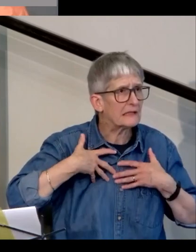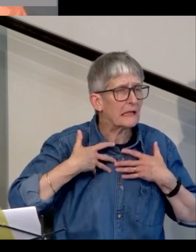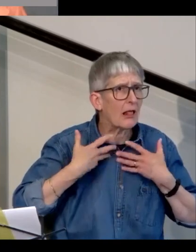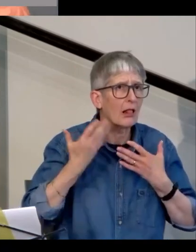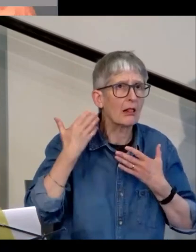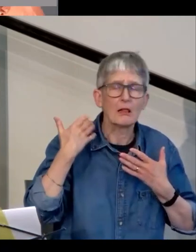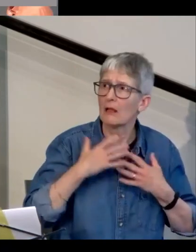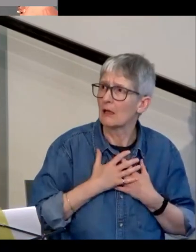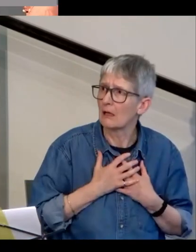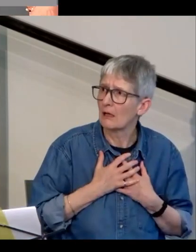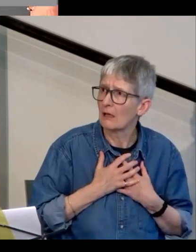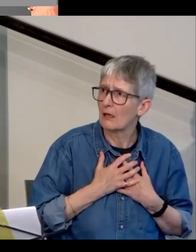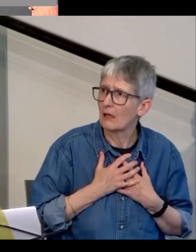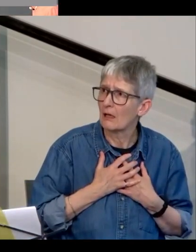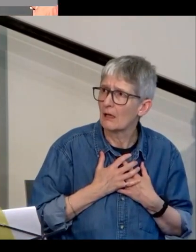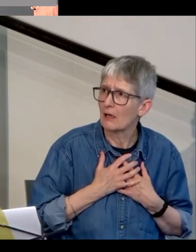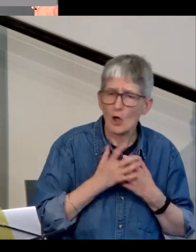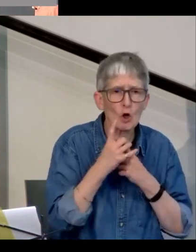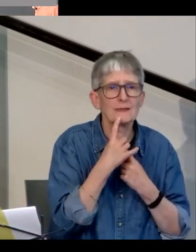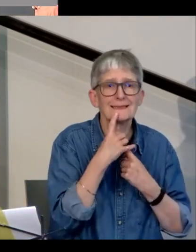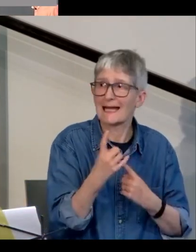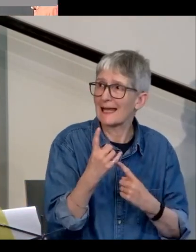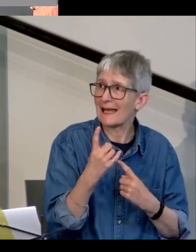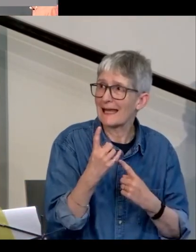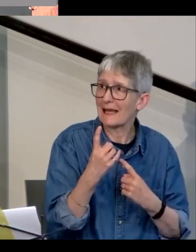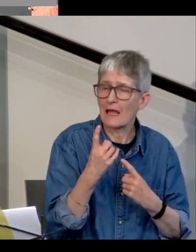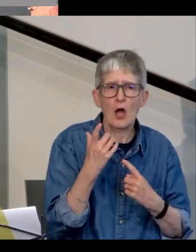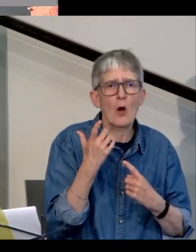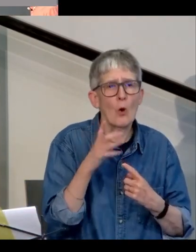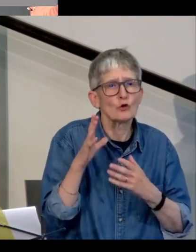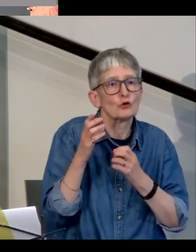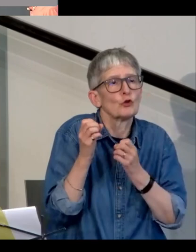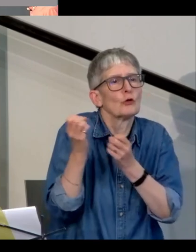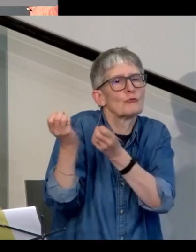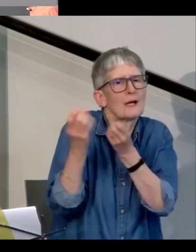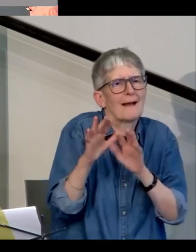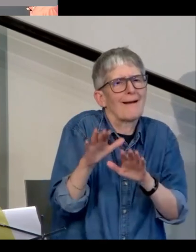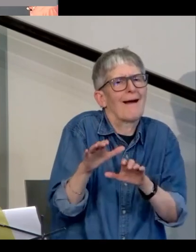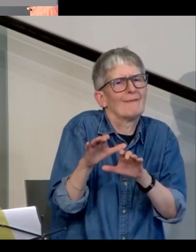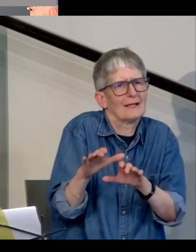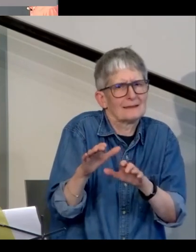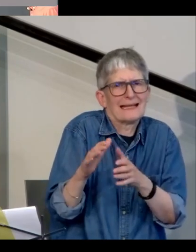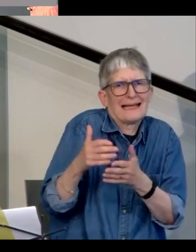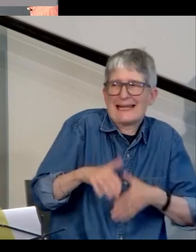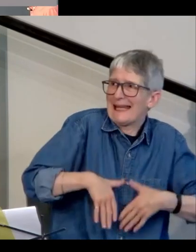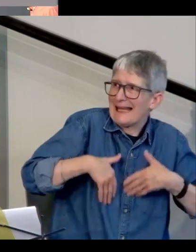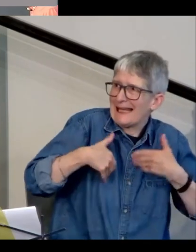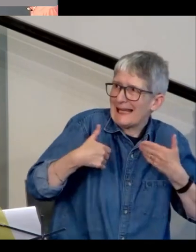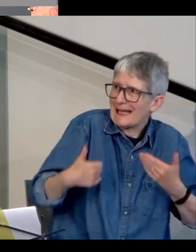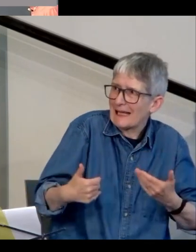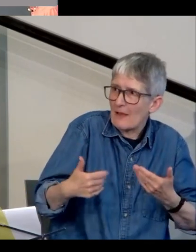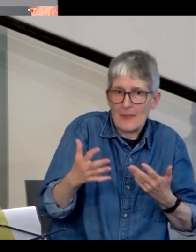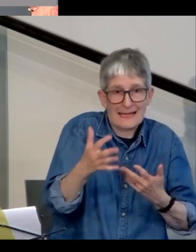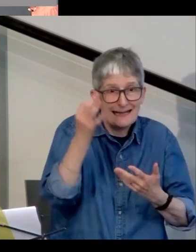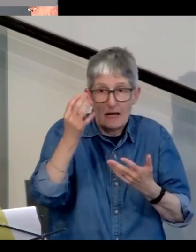that that God was saying that he wants to bring comfort and healing, and then there was an invitation to